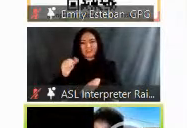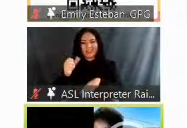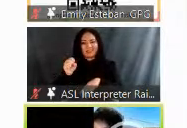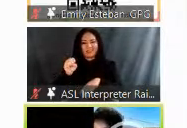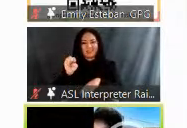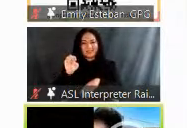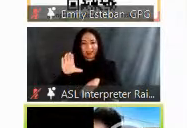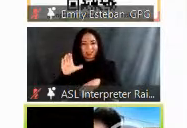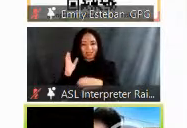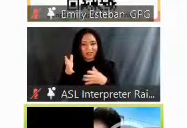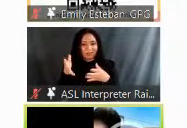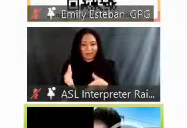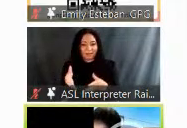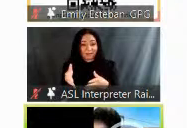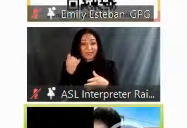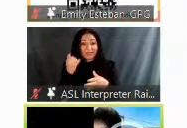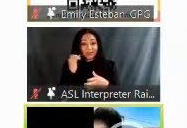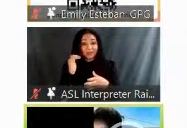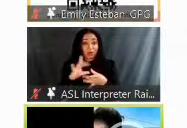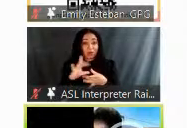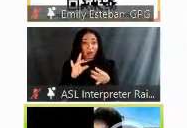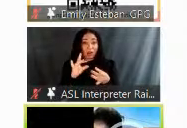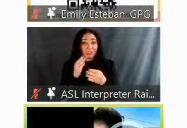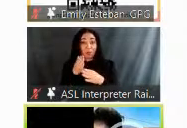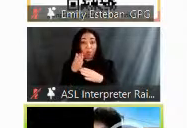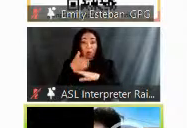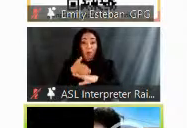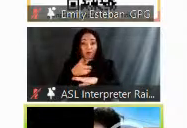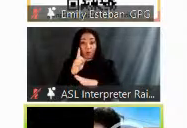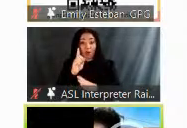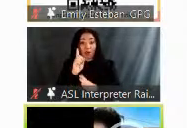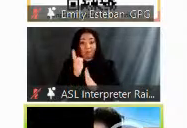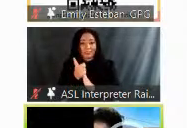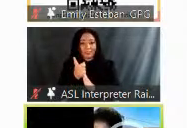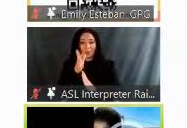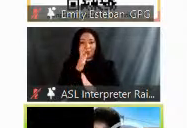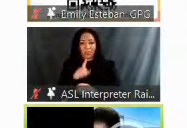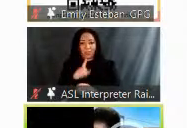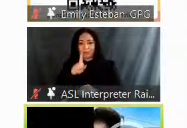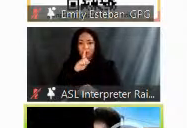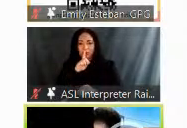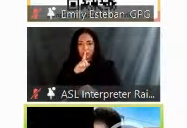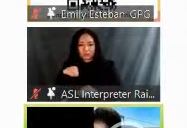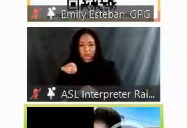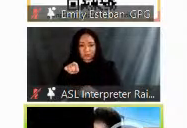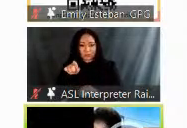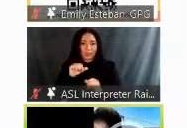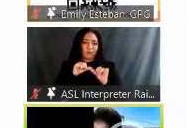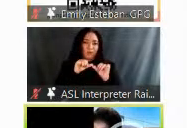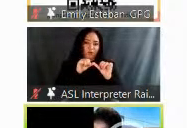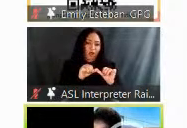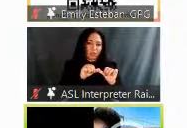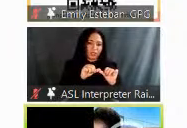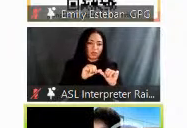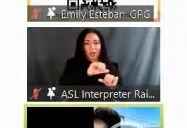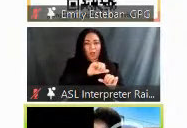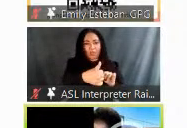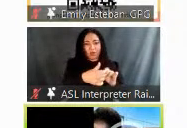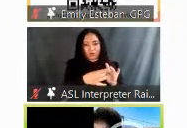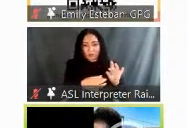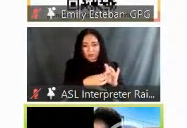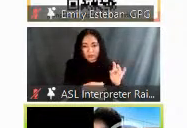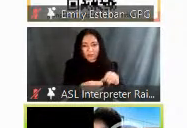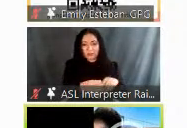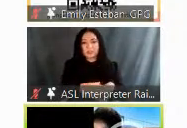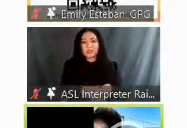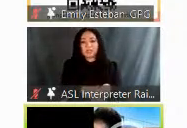comments exceed the 1 minute mark, we will have to mute you and move on. We encourage you to submit comments that exceed the 1 minute